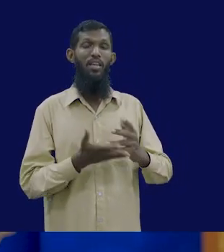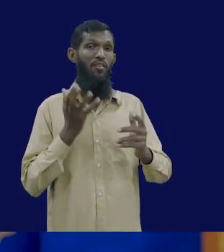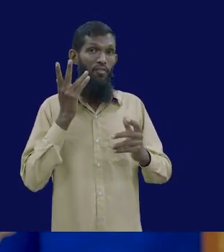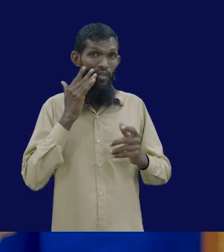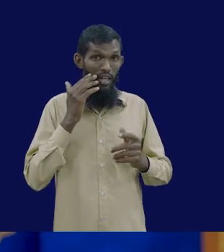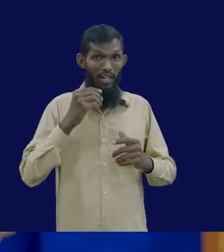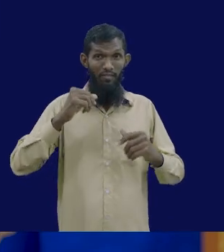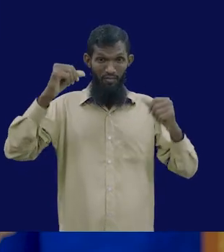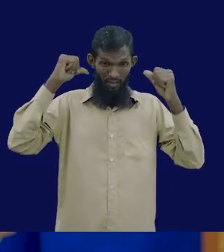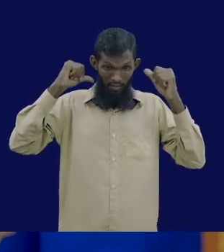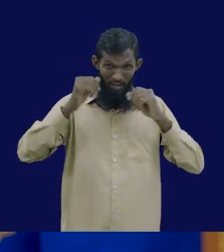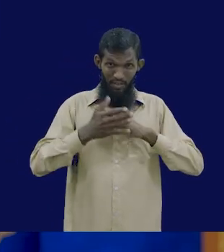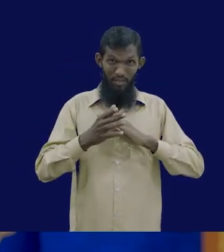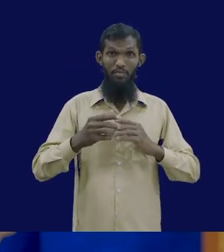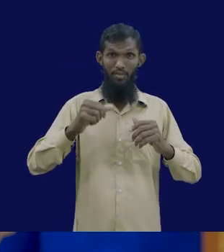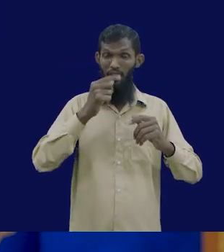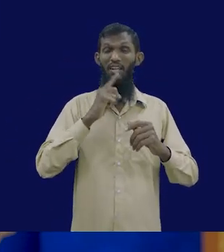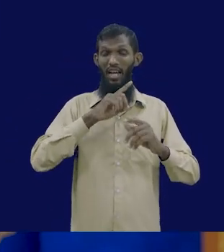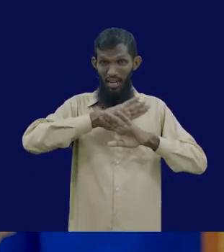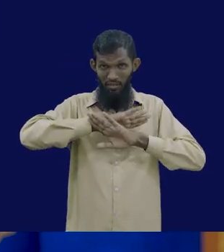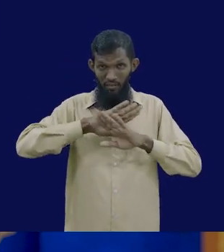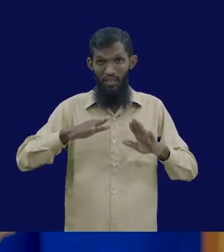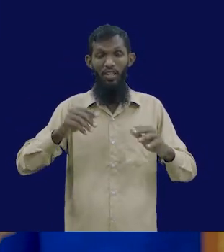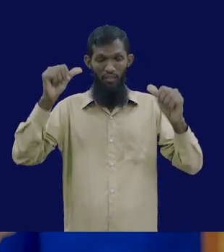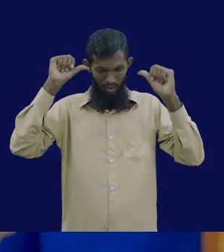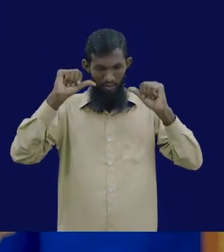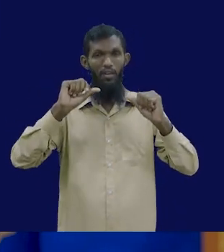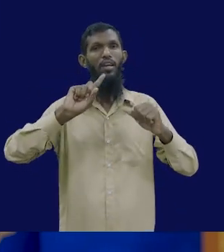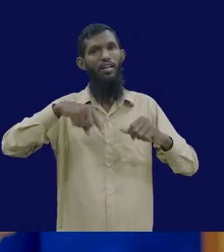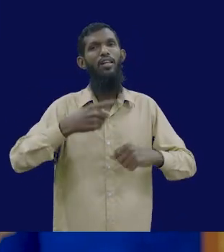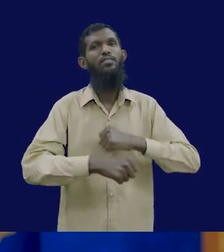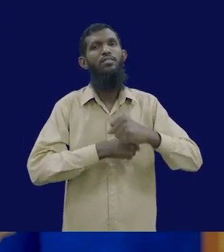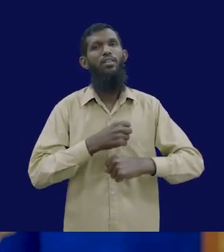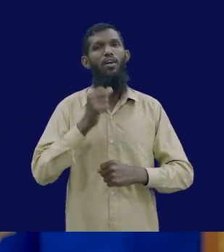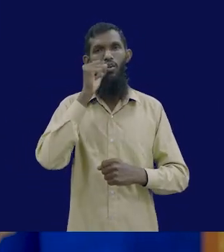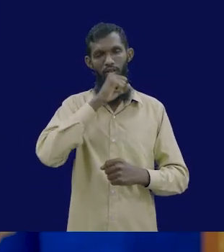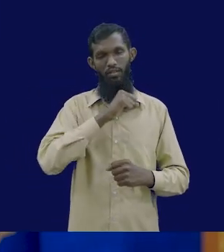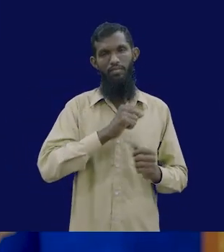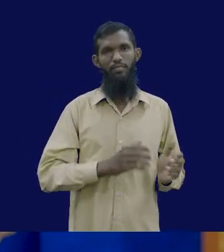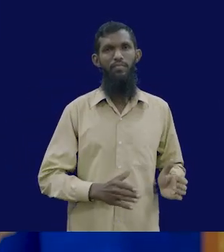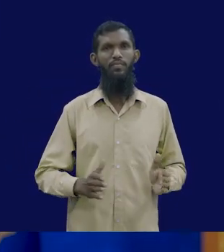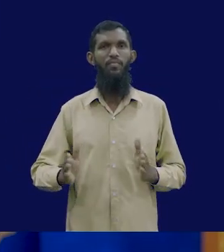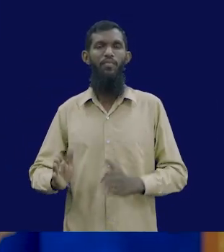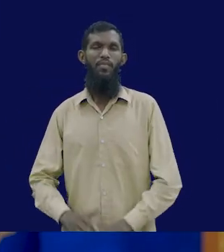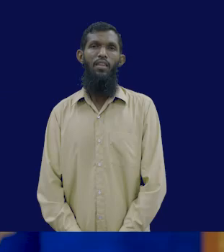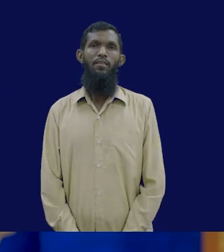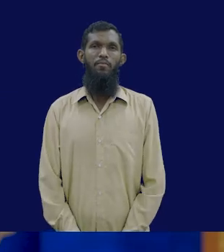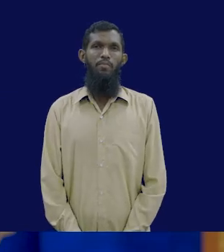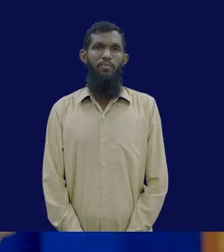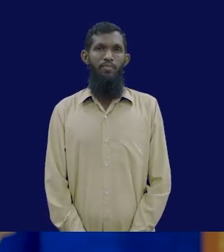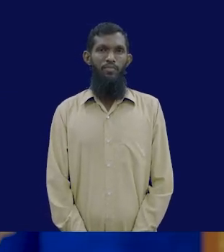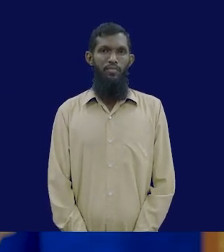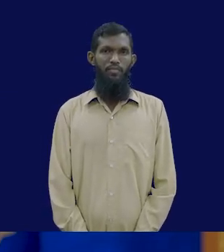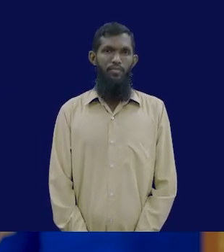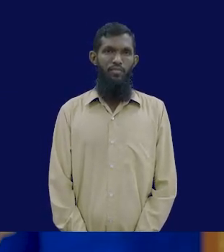purify themselves, then they can start fasting. And also, most importantly, if the person who is